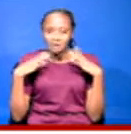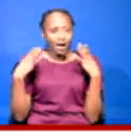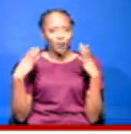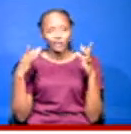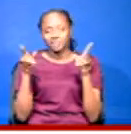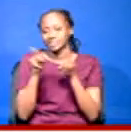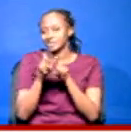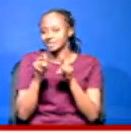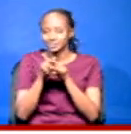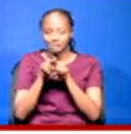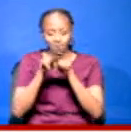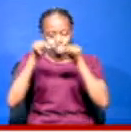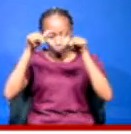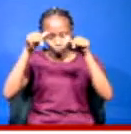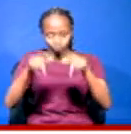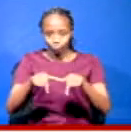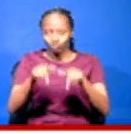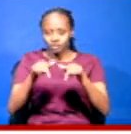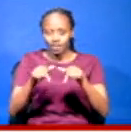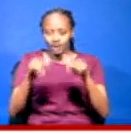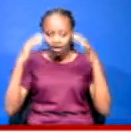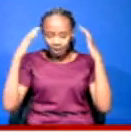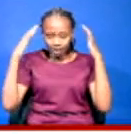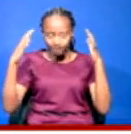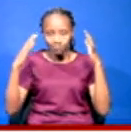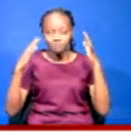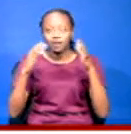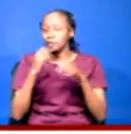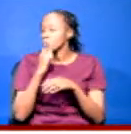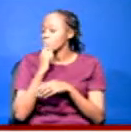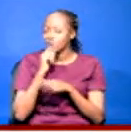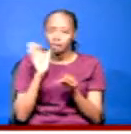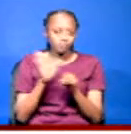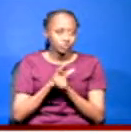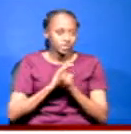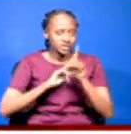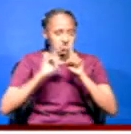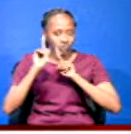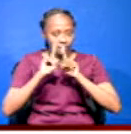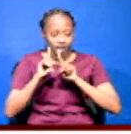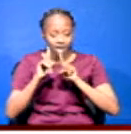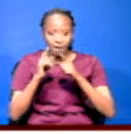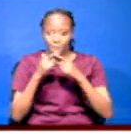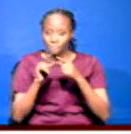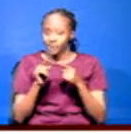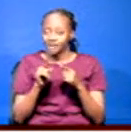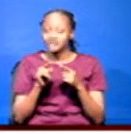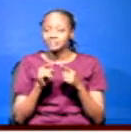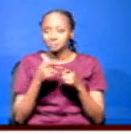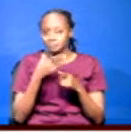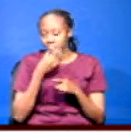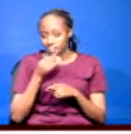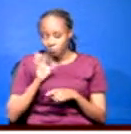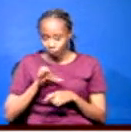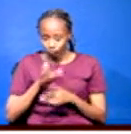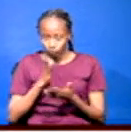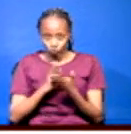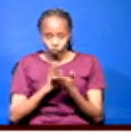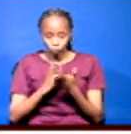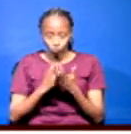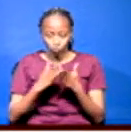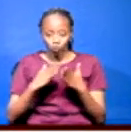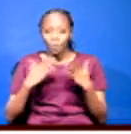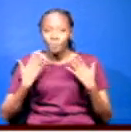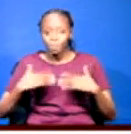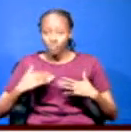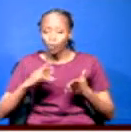this great and wonderful journey. So, ladies and gentlemen, human resource is the core building block of a health